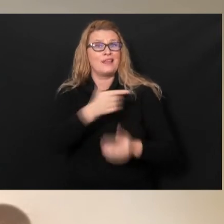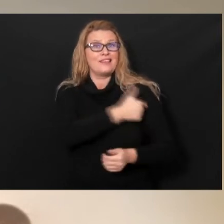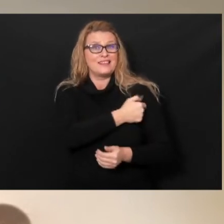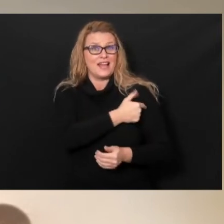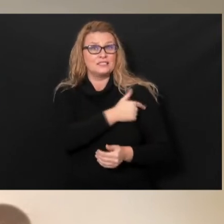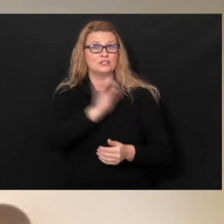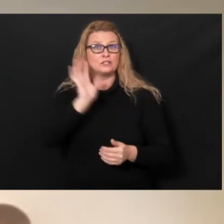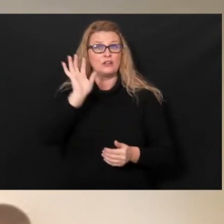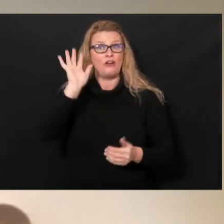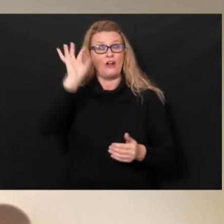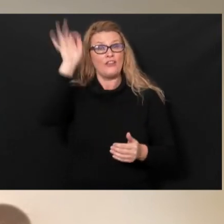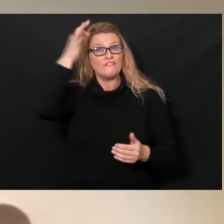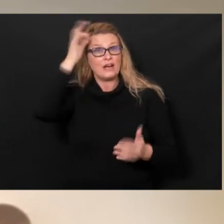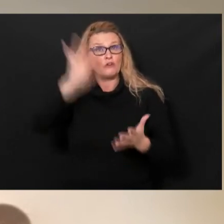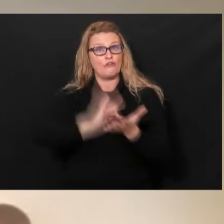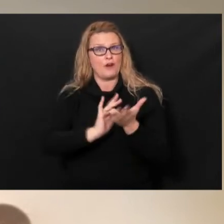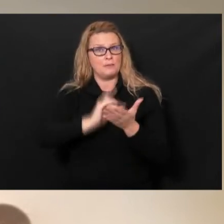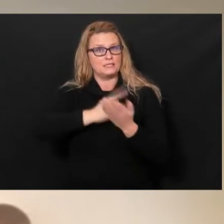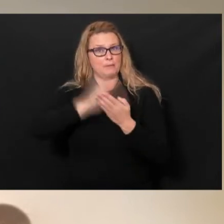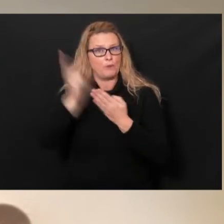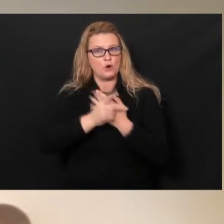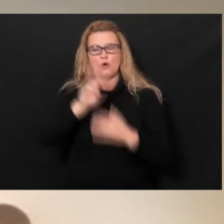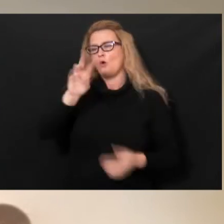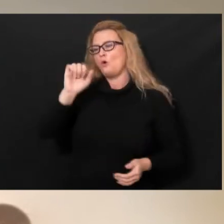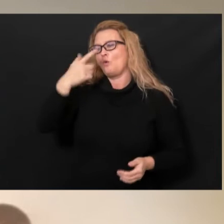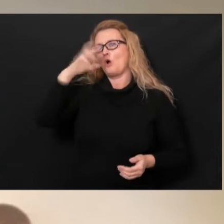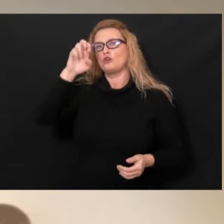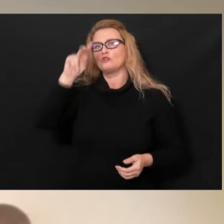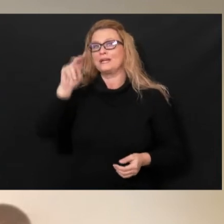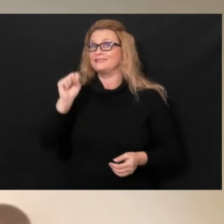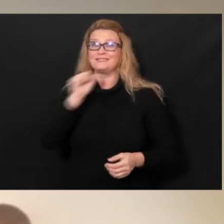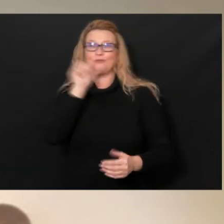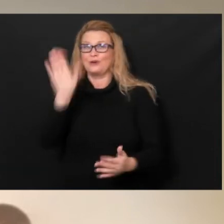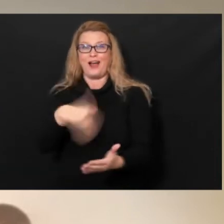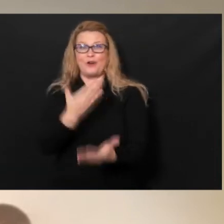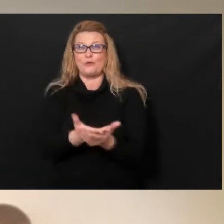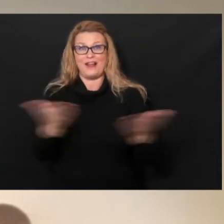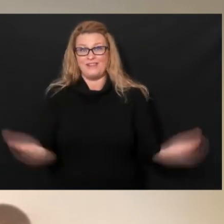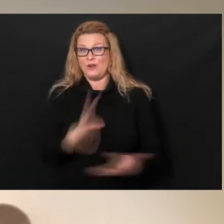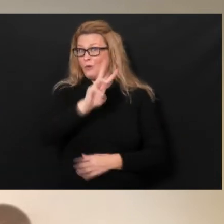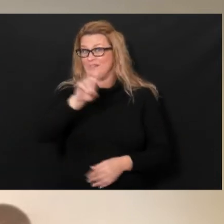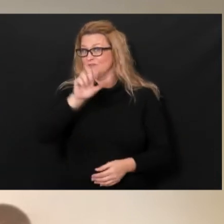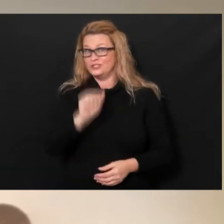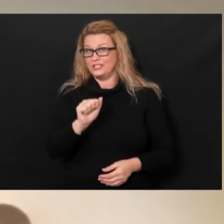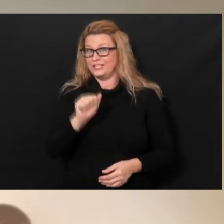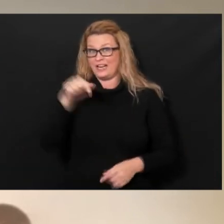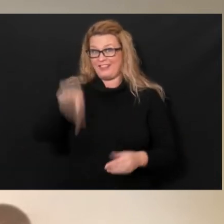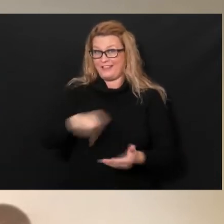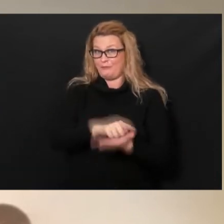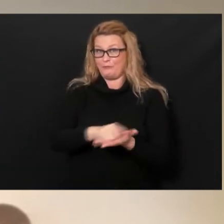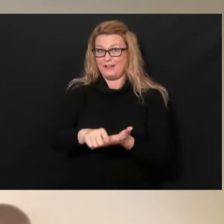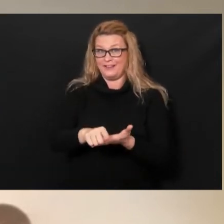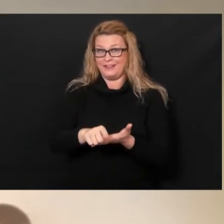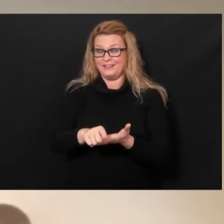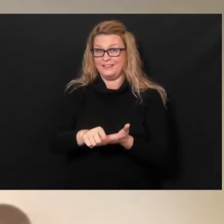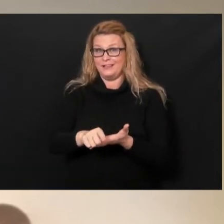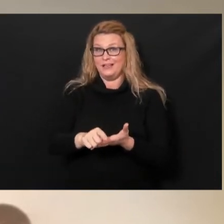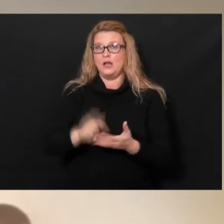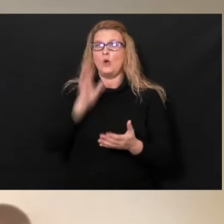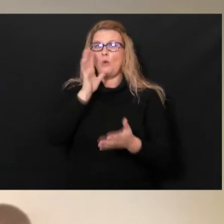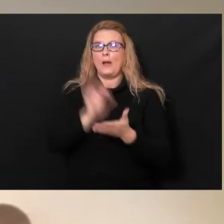federal pharmacy program to Walgreens will not arrive in the state of West Virginia for this week. They will be pushed to